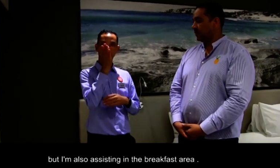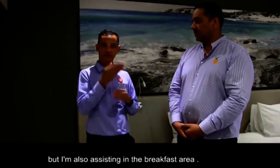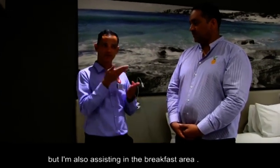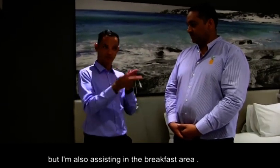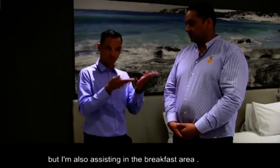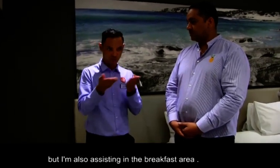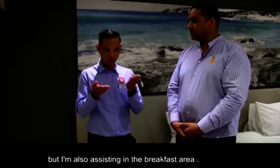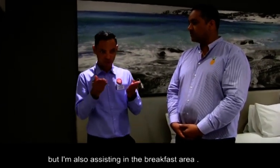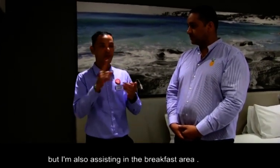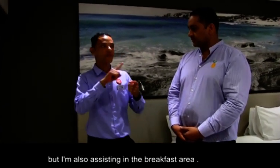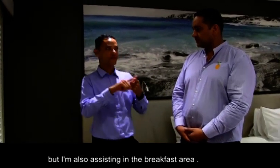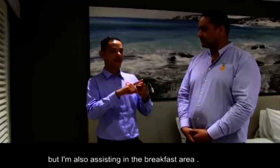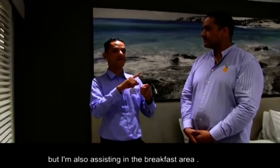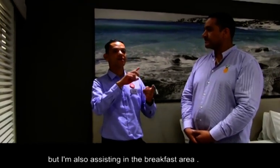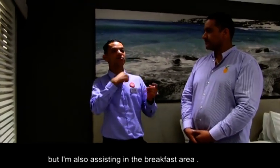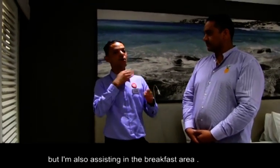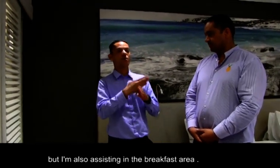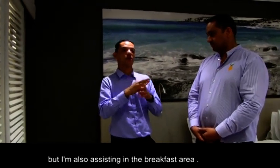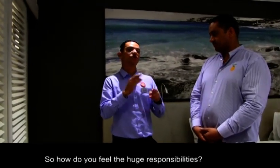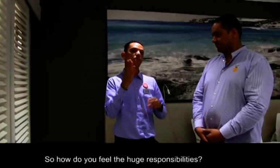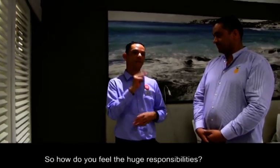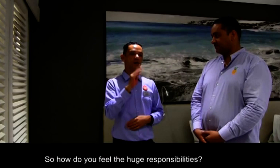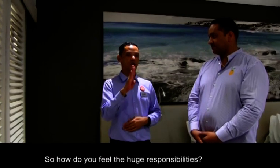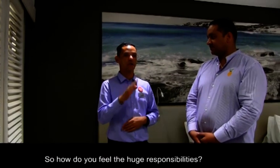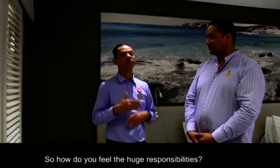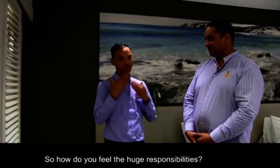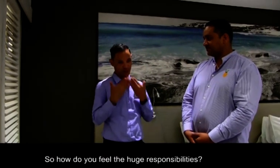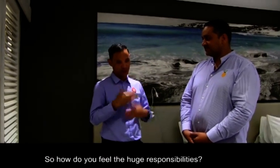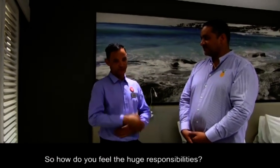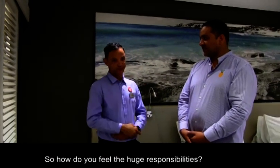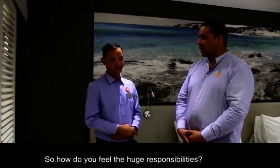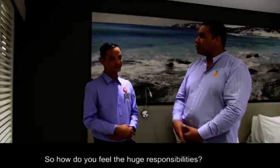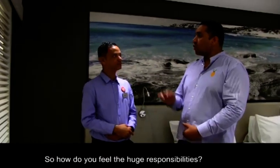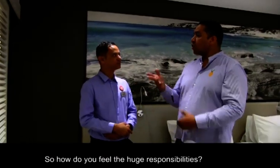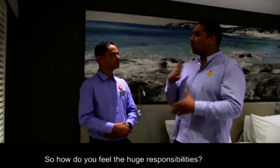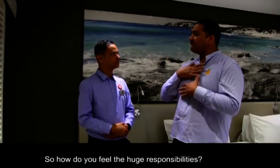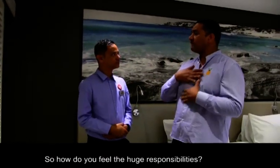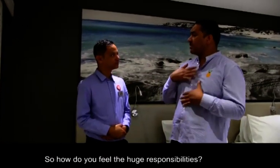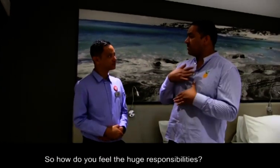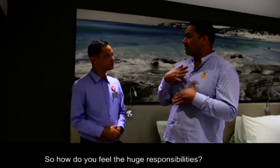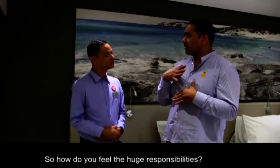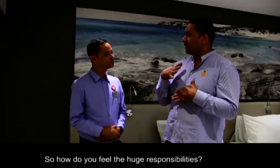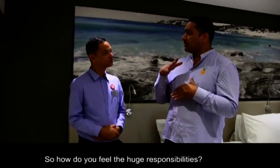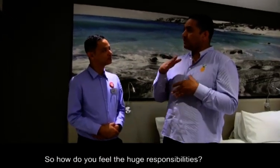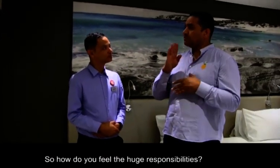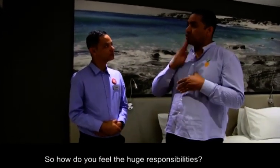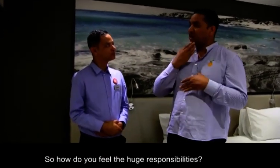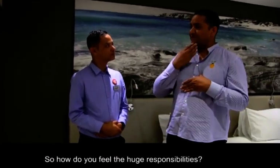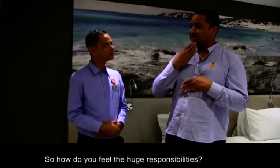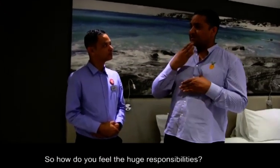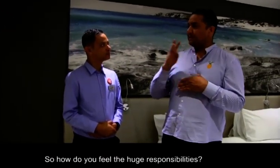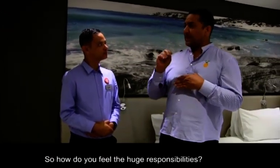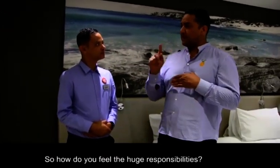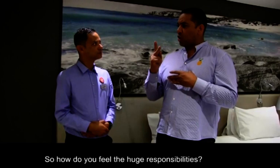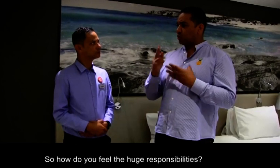service attendant, but, I'm also assisting in the breakfast area. No problem. Thank you. So, how do you